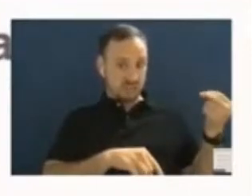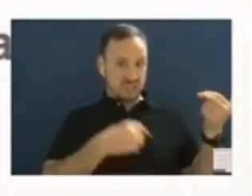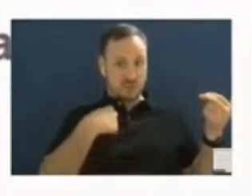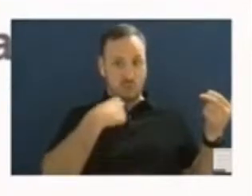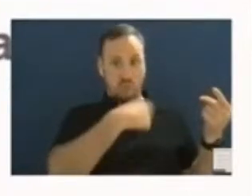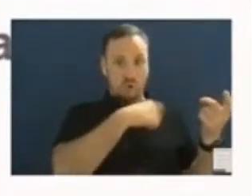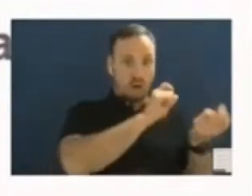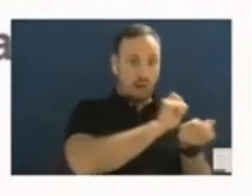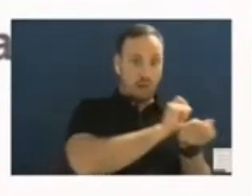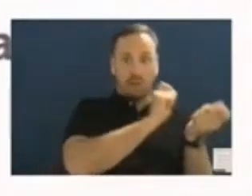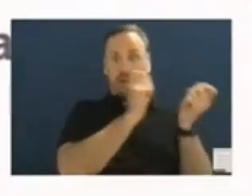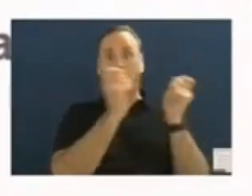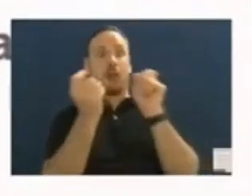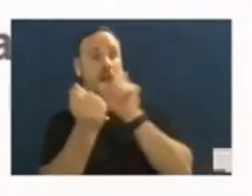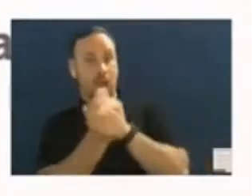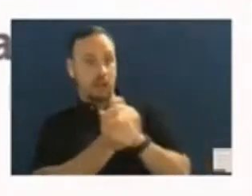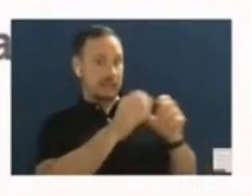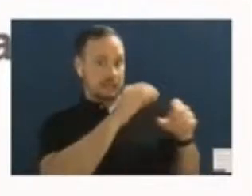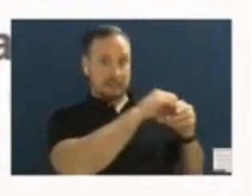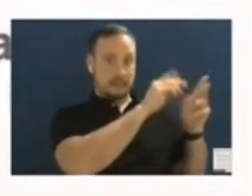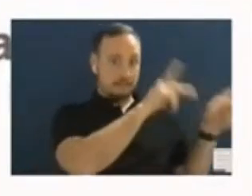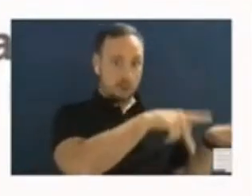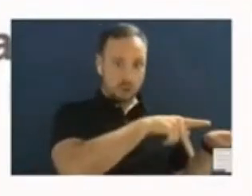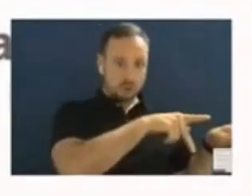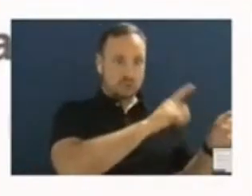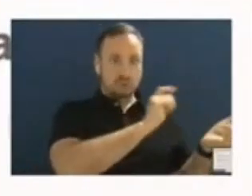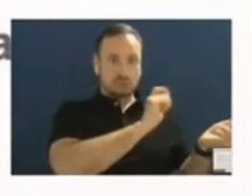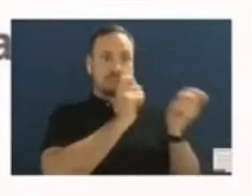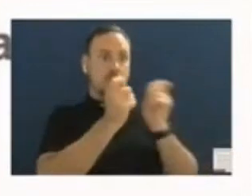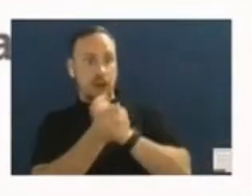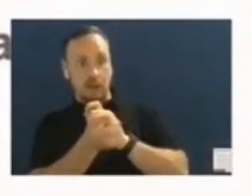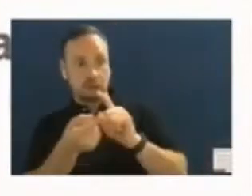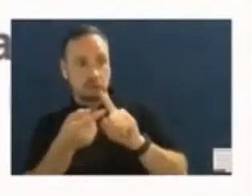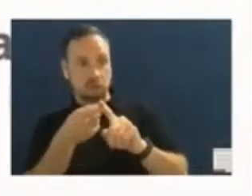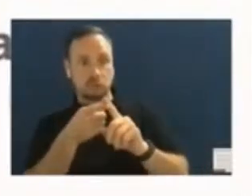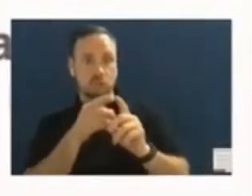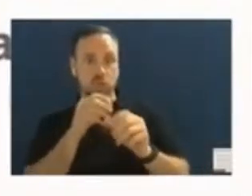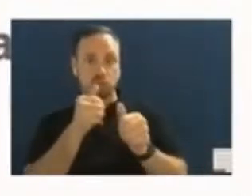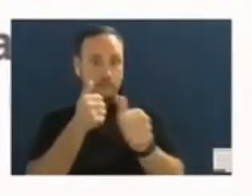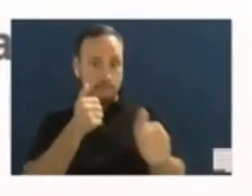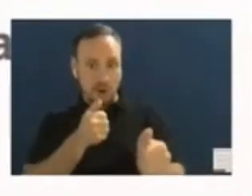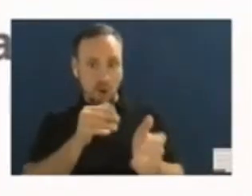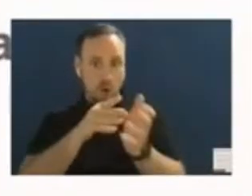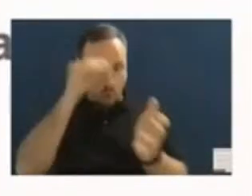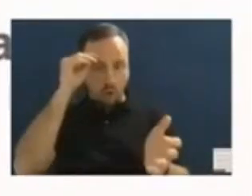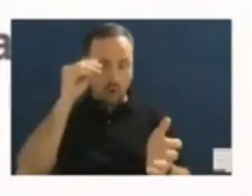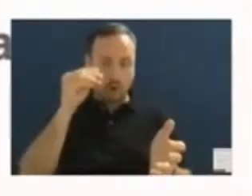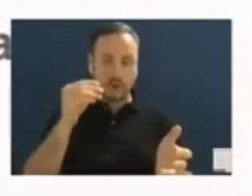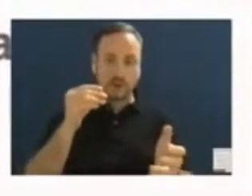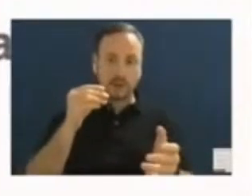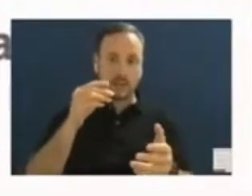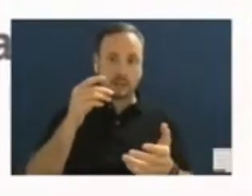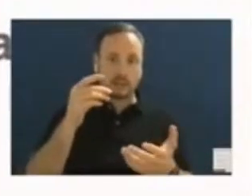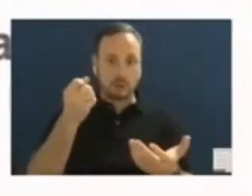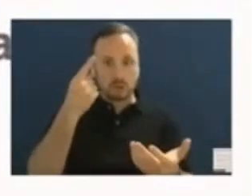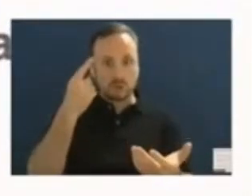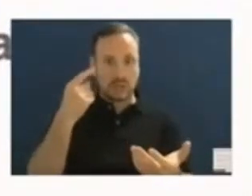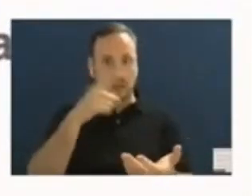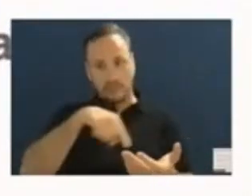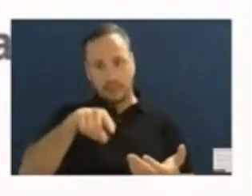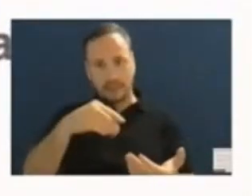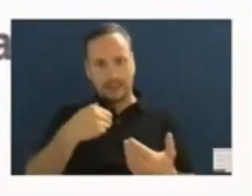pretty quickly. But we also understanding with elevating those expectations come with increased challenges, knowing none